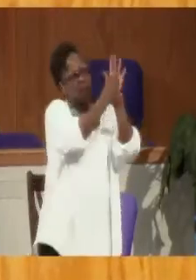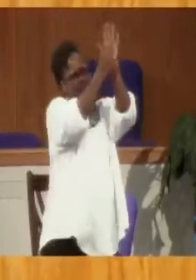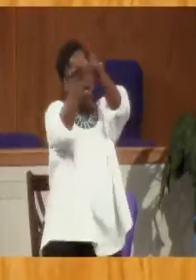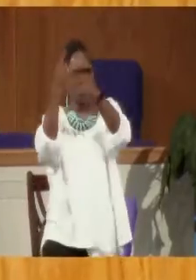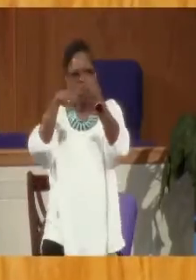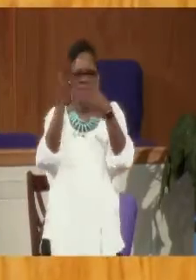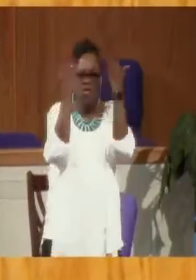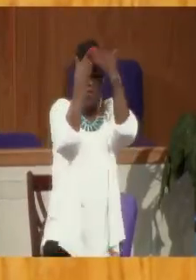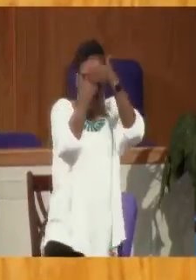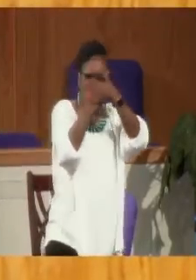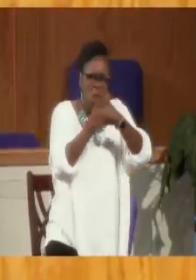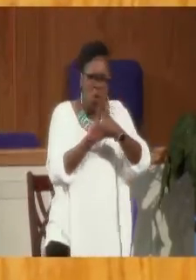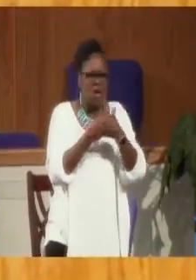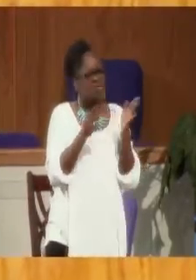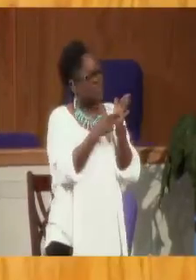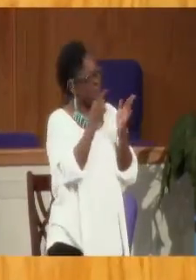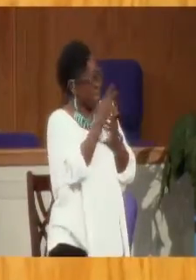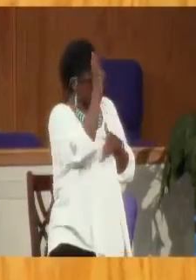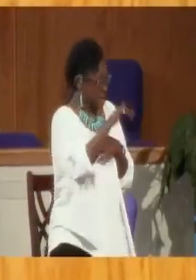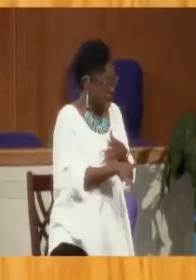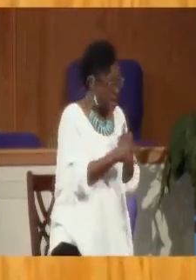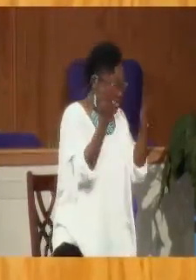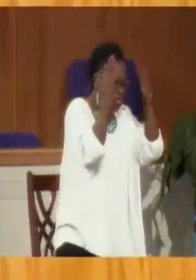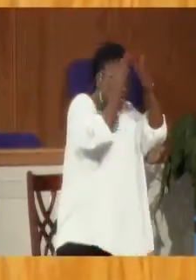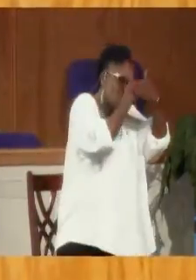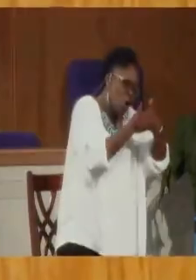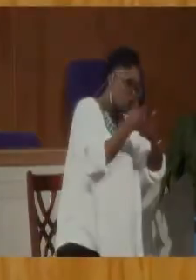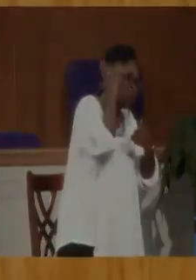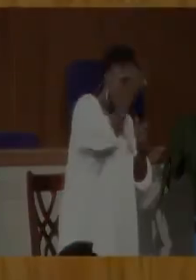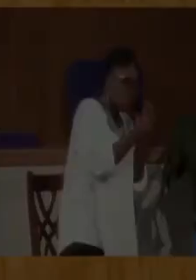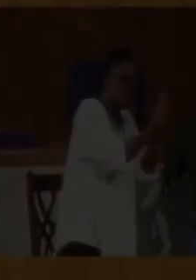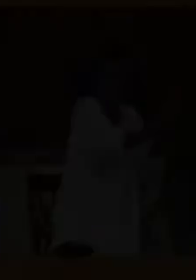out, darkness sometimes illuminates the brightness of what the stars and the moon really